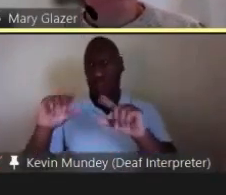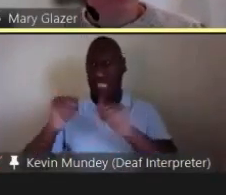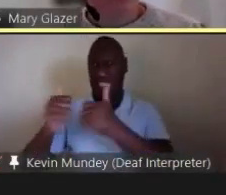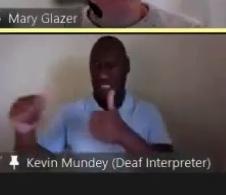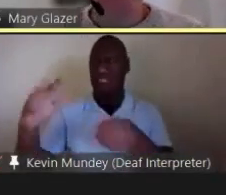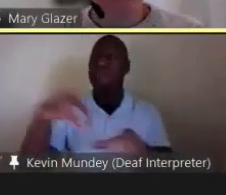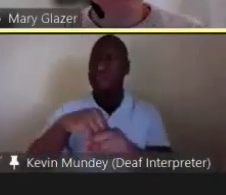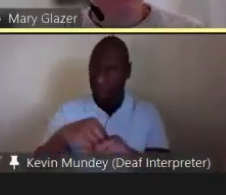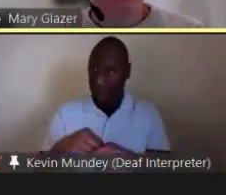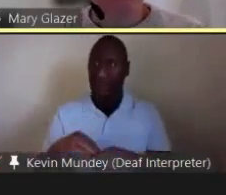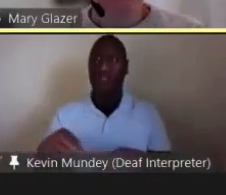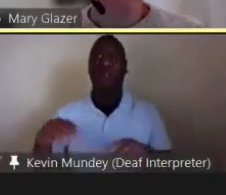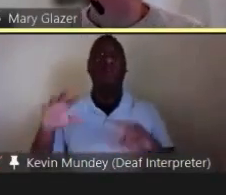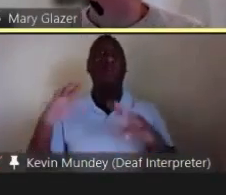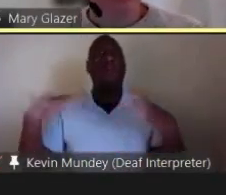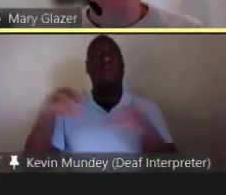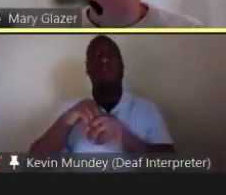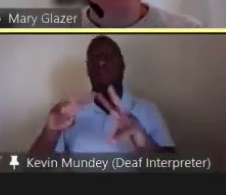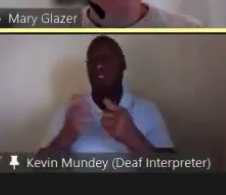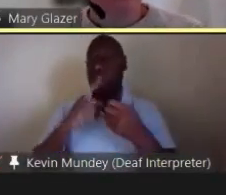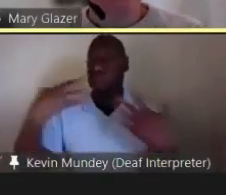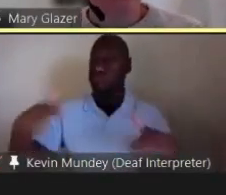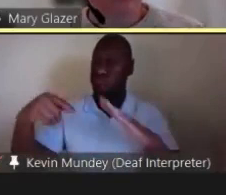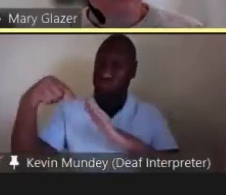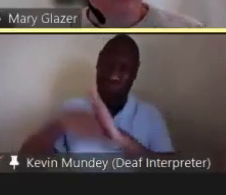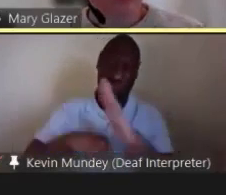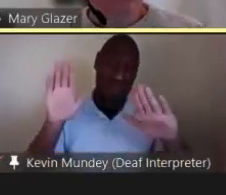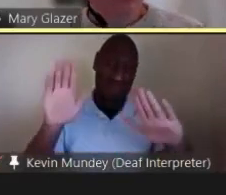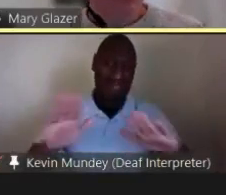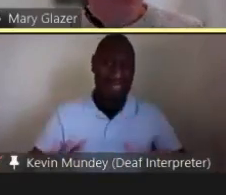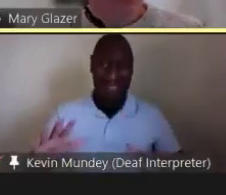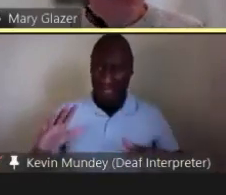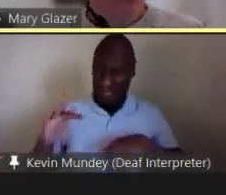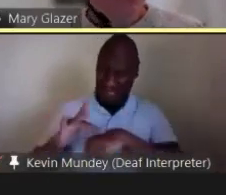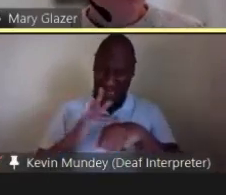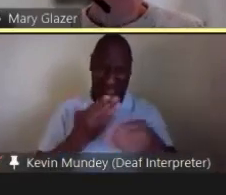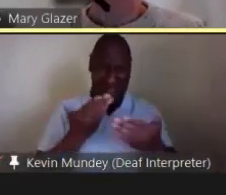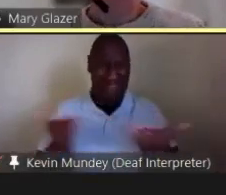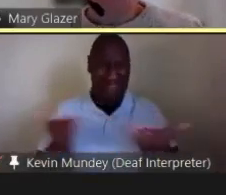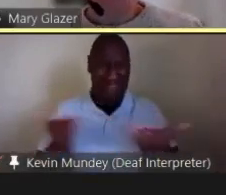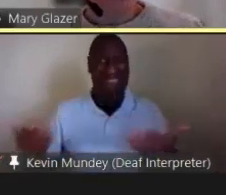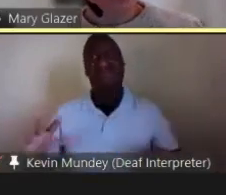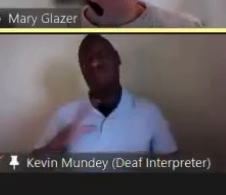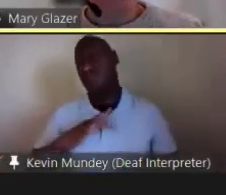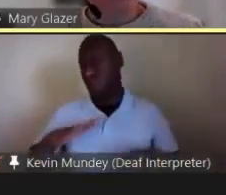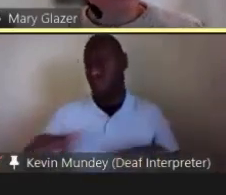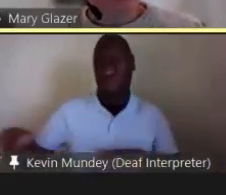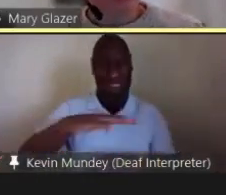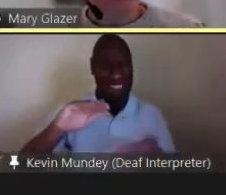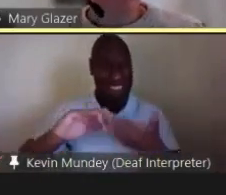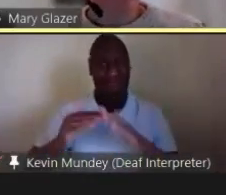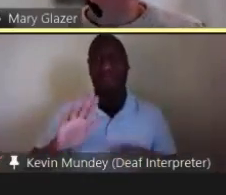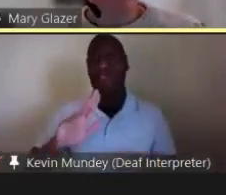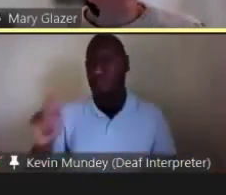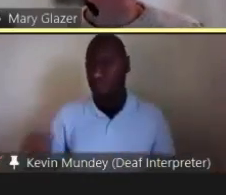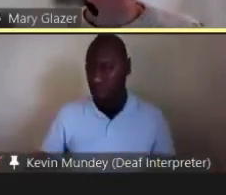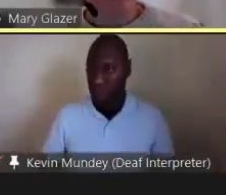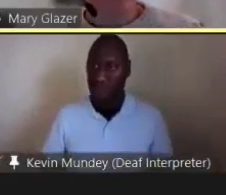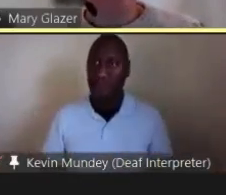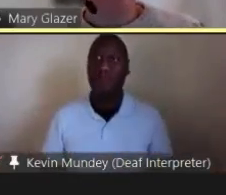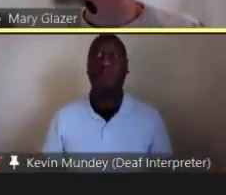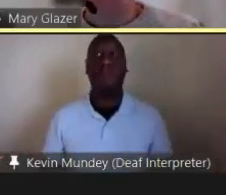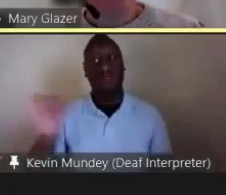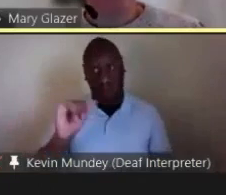source of information and resources to share with families across the city. We also have a new initiative